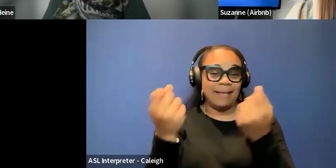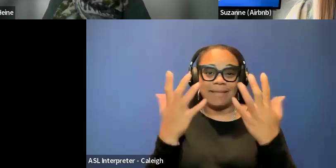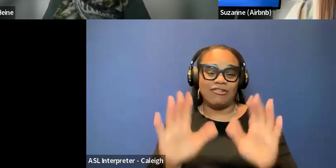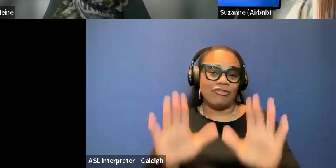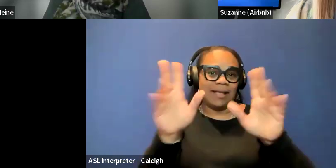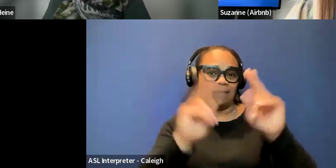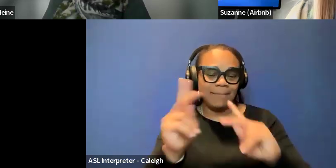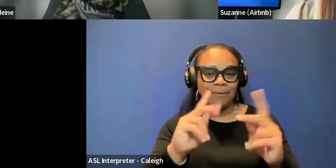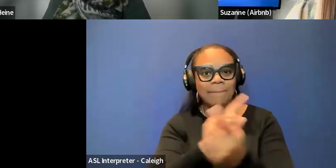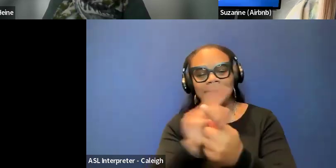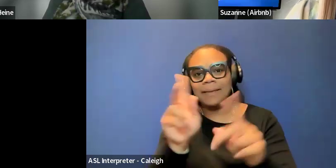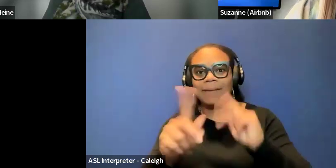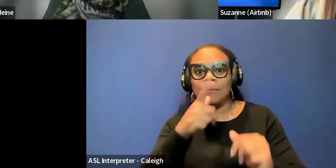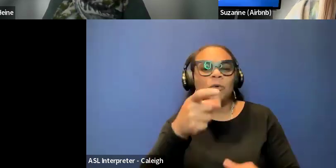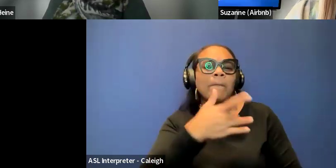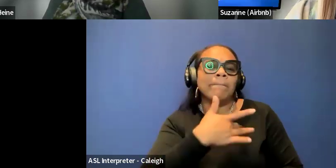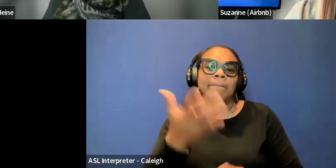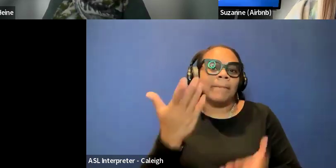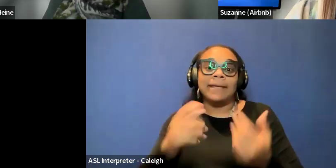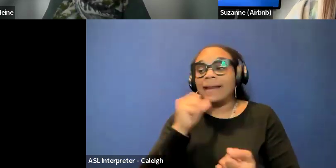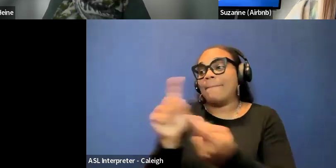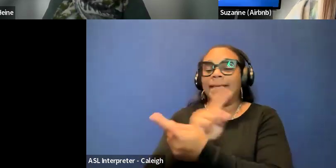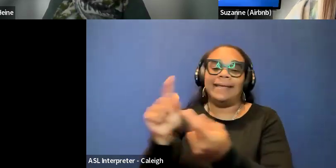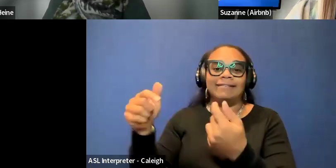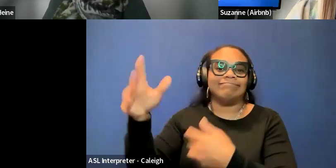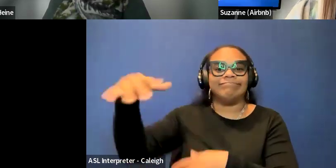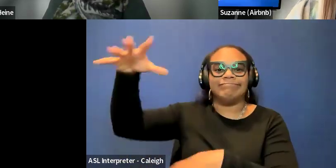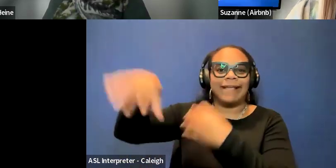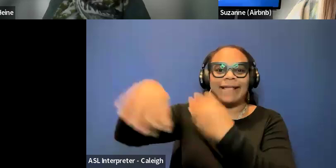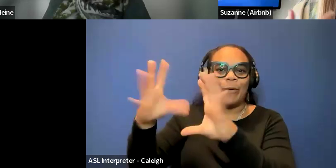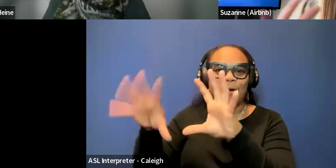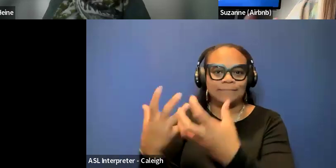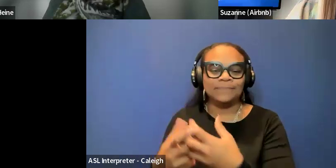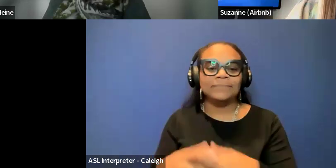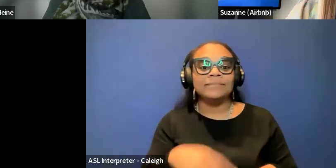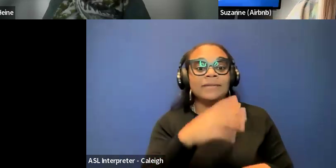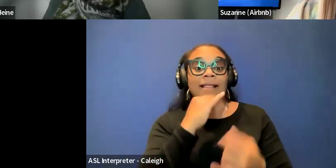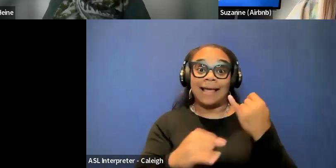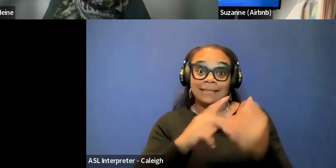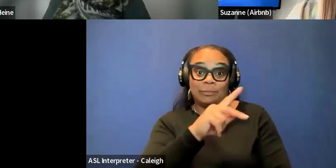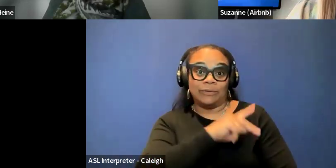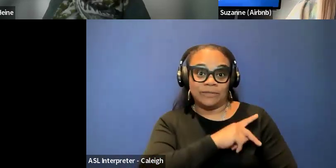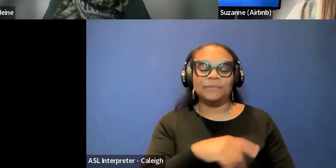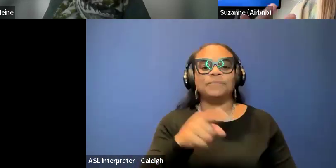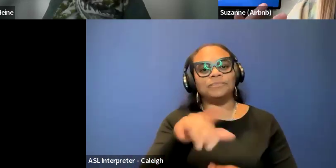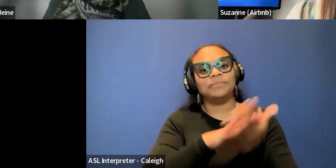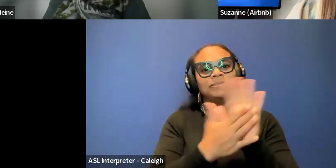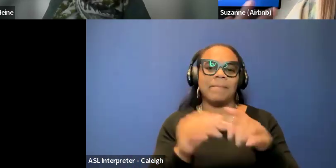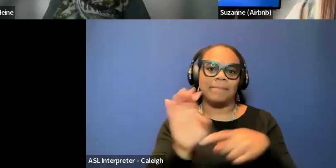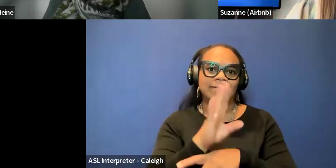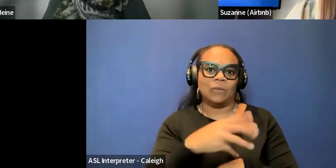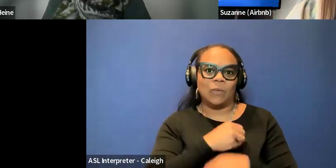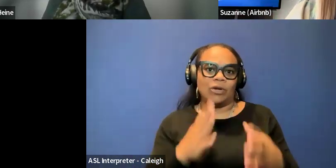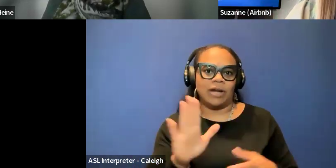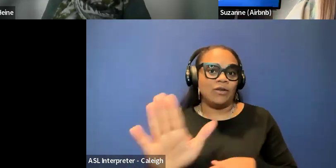with people that you might not otherwise come across. And then the last is personal. So you get to, become an entrepreneur on your own times,